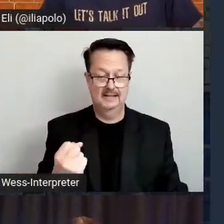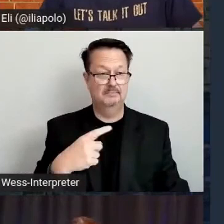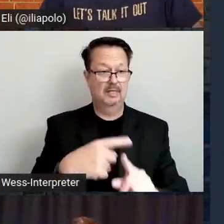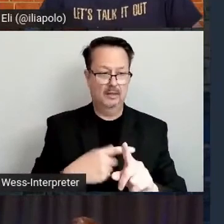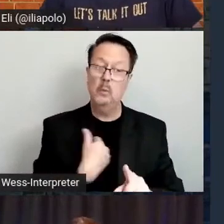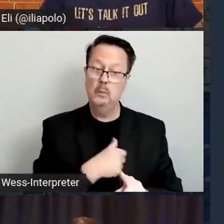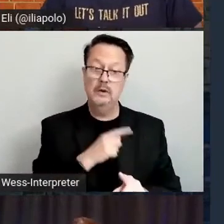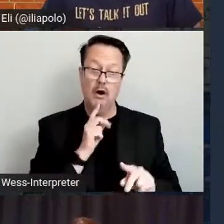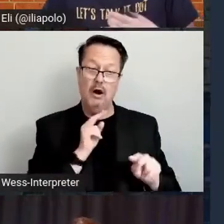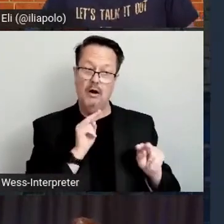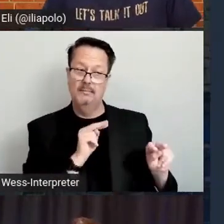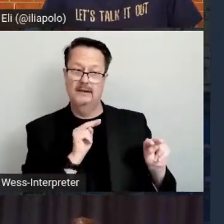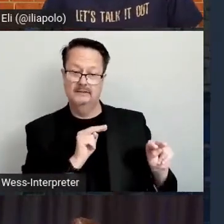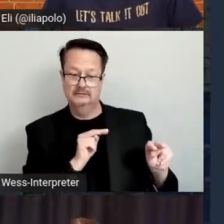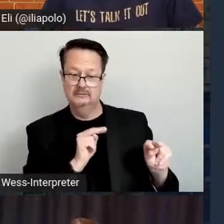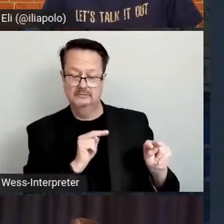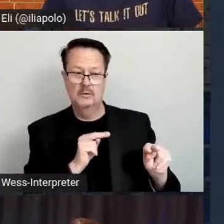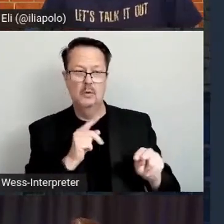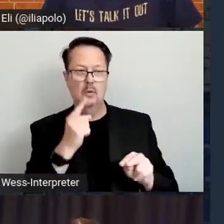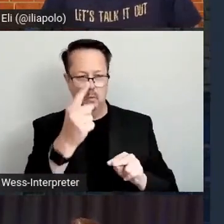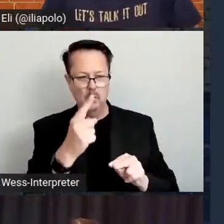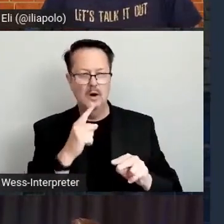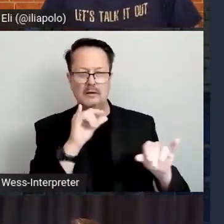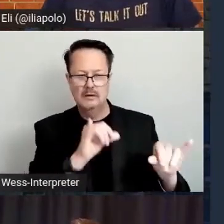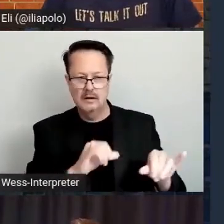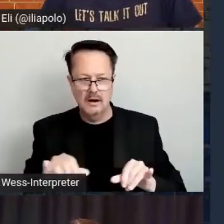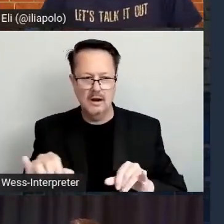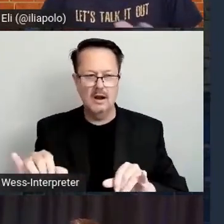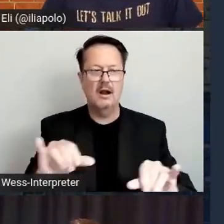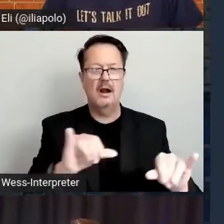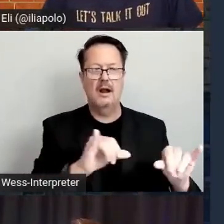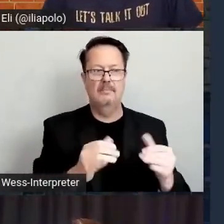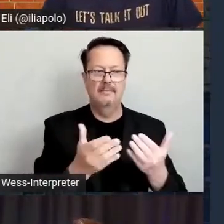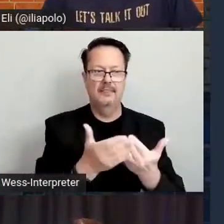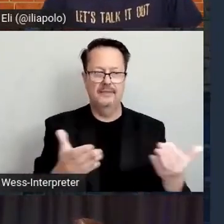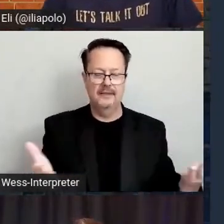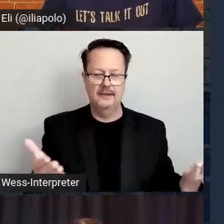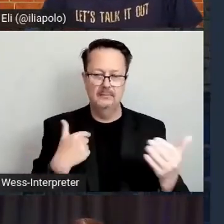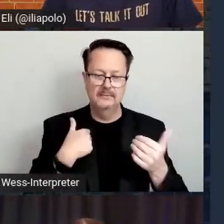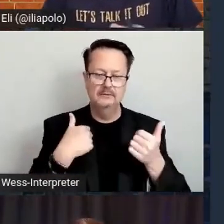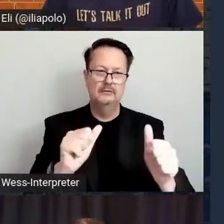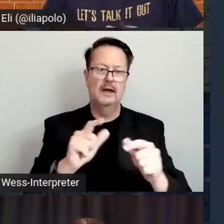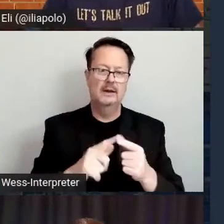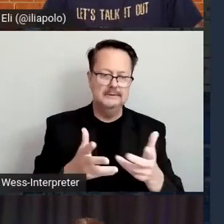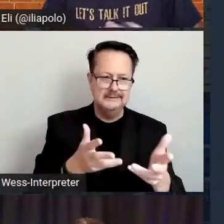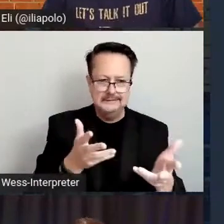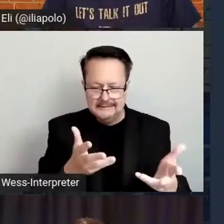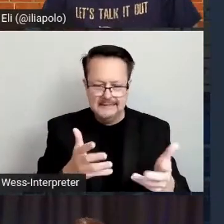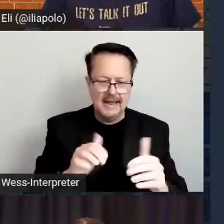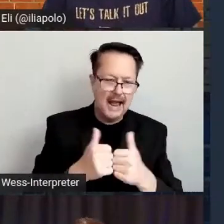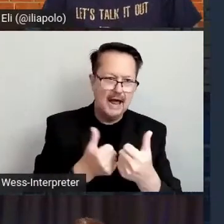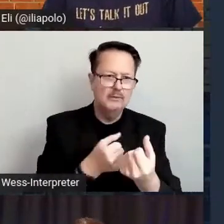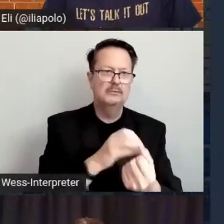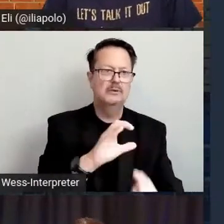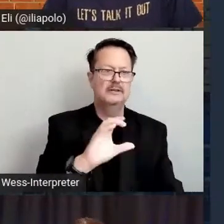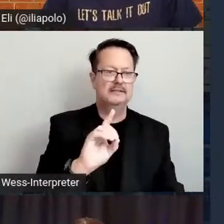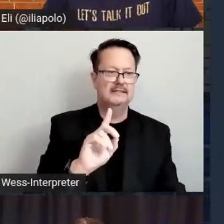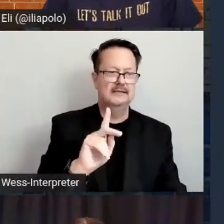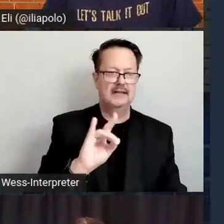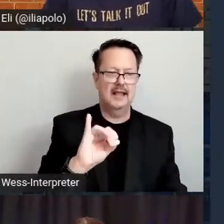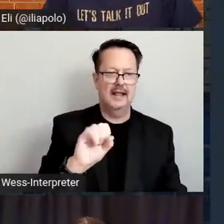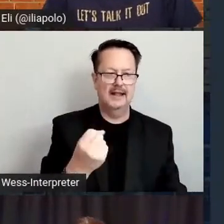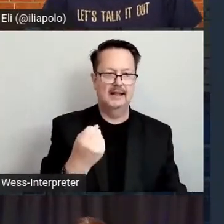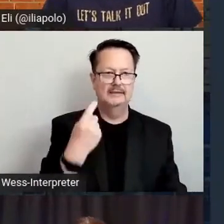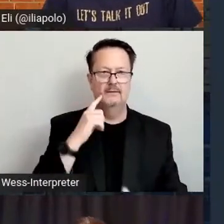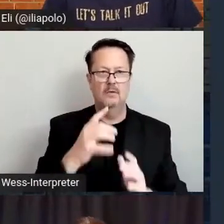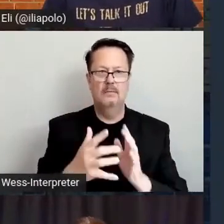it. And one very common thing that we've been trying to deal with is how do we support CDK8s Plus for multiple